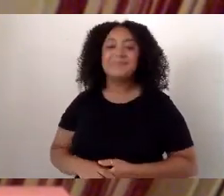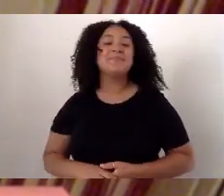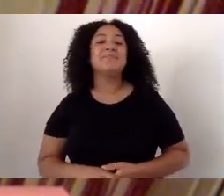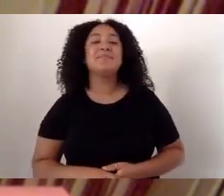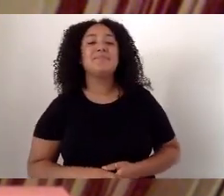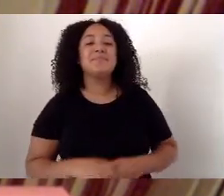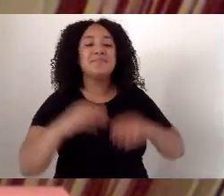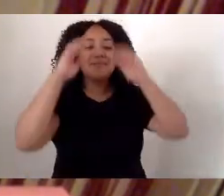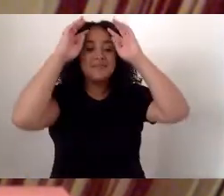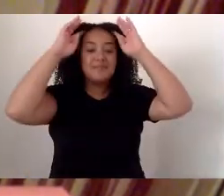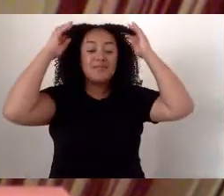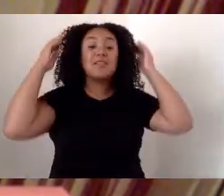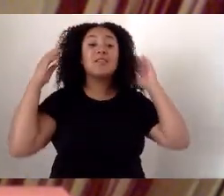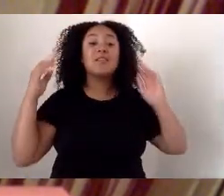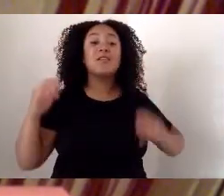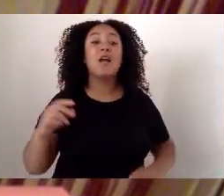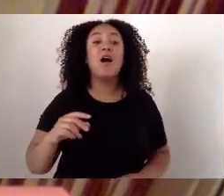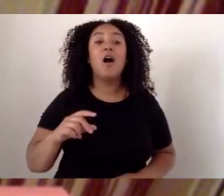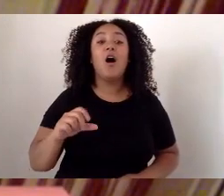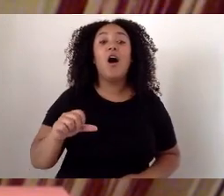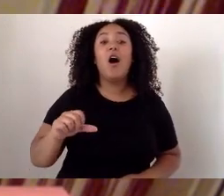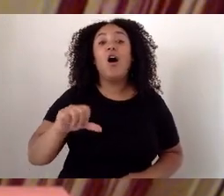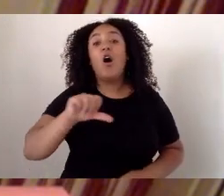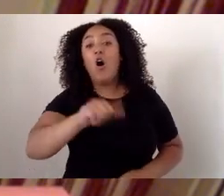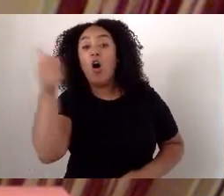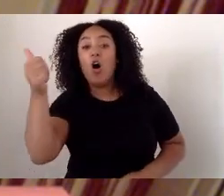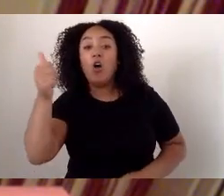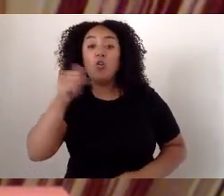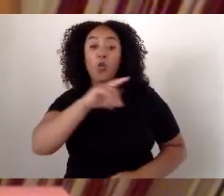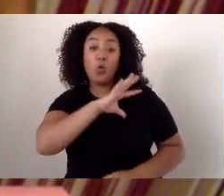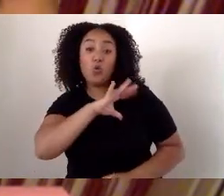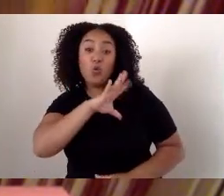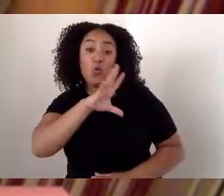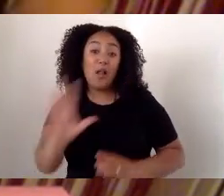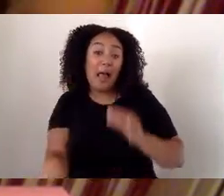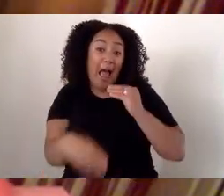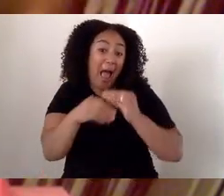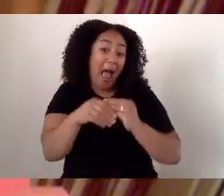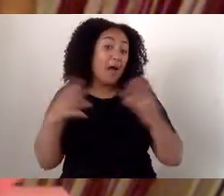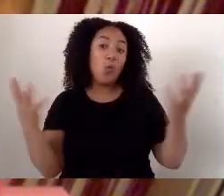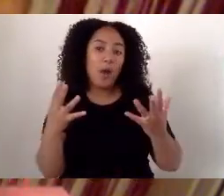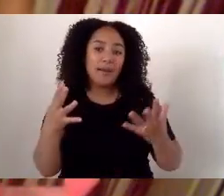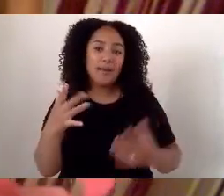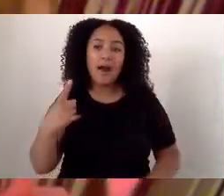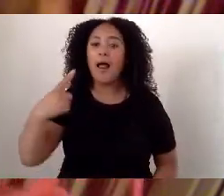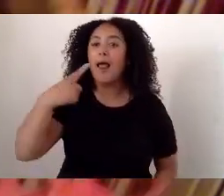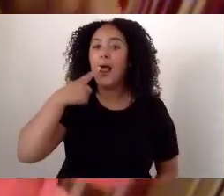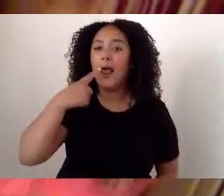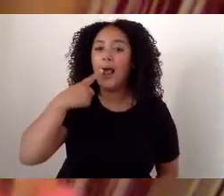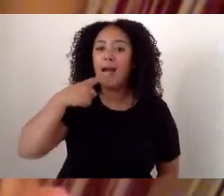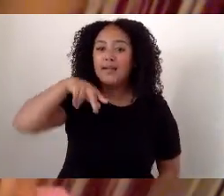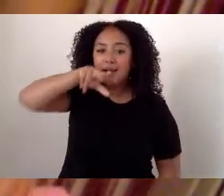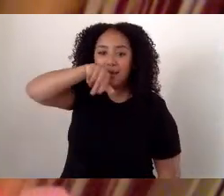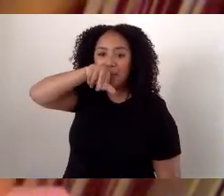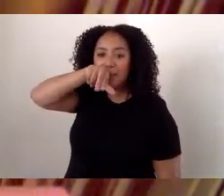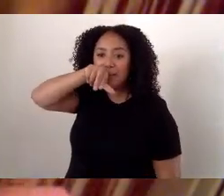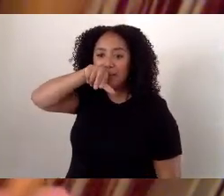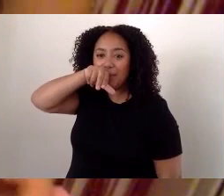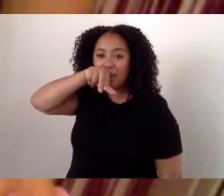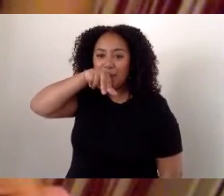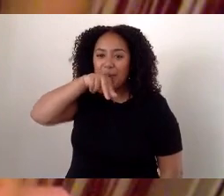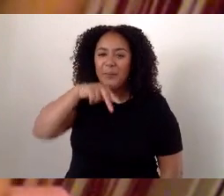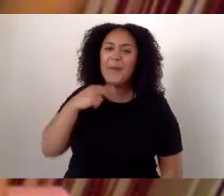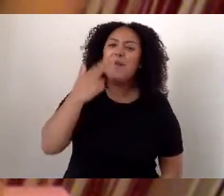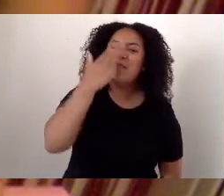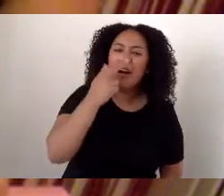I think another really cool thing to always add to a puppet is a big tongue. Tongues are really funny, especially because they flop around inside the